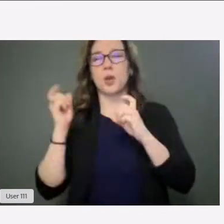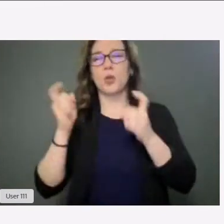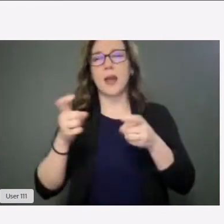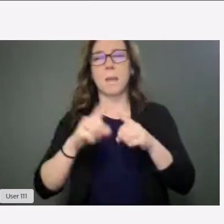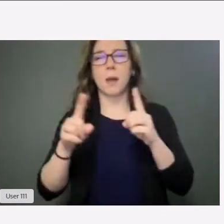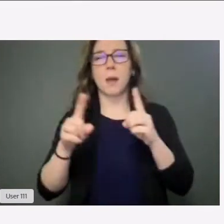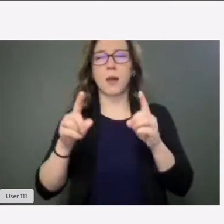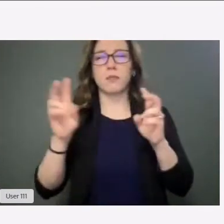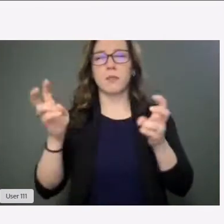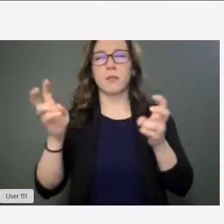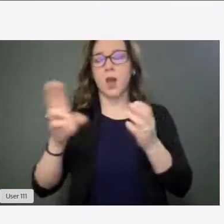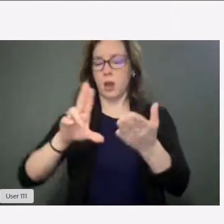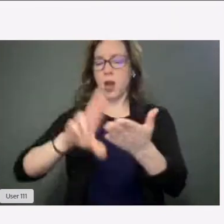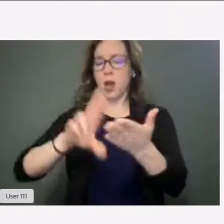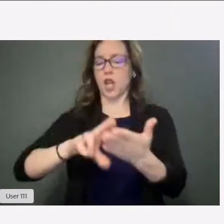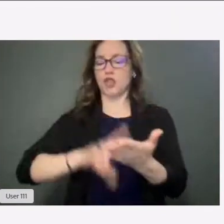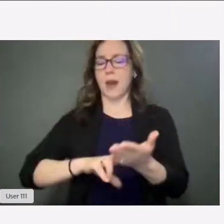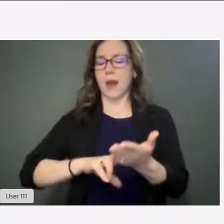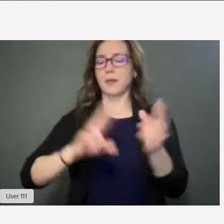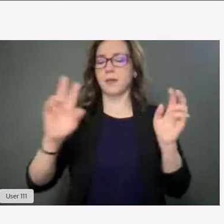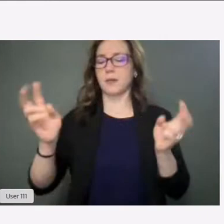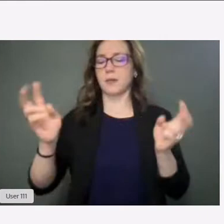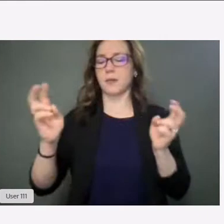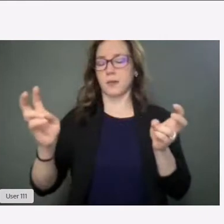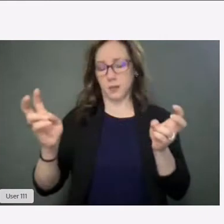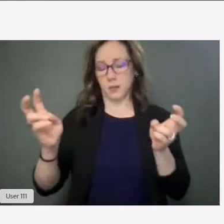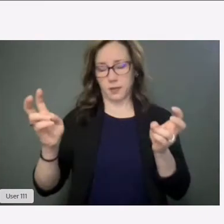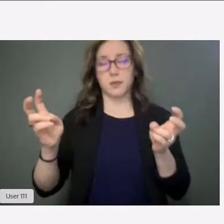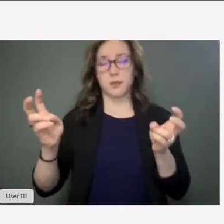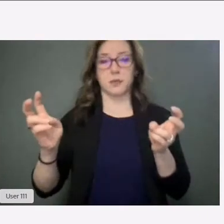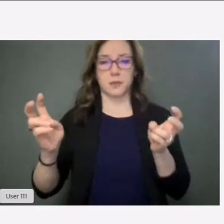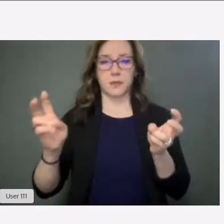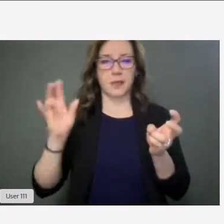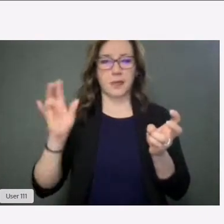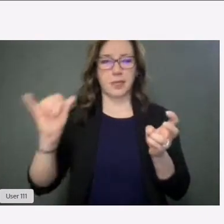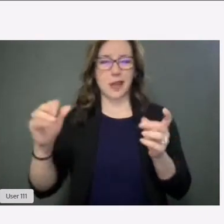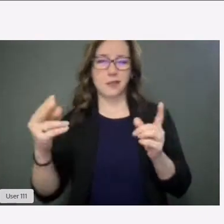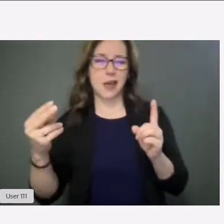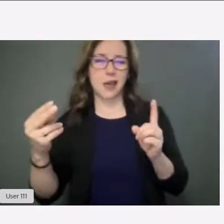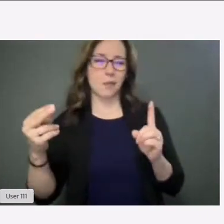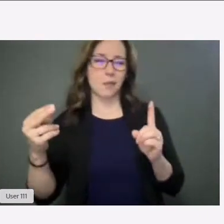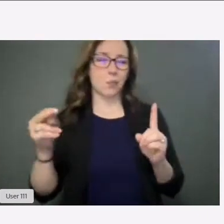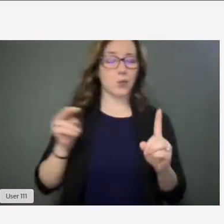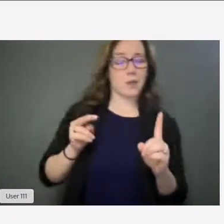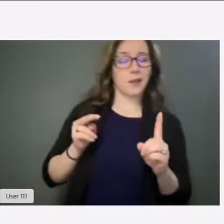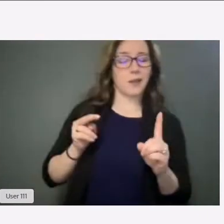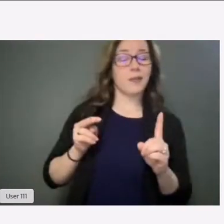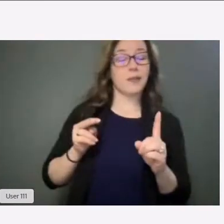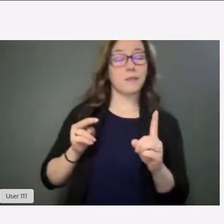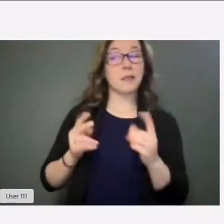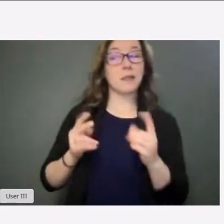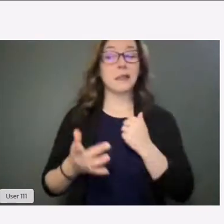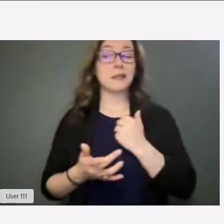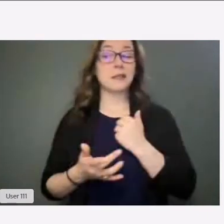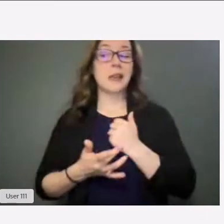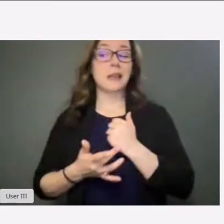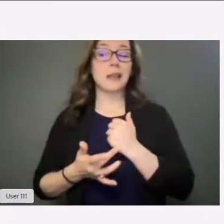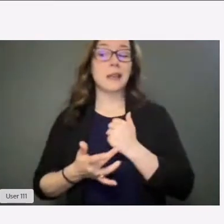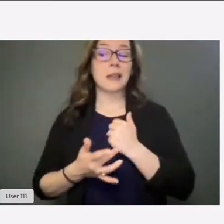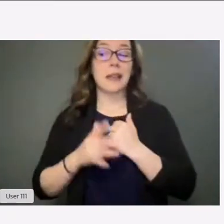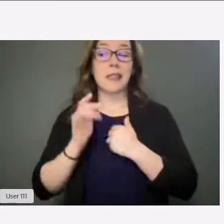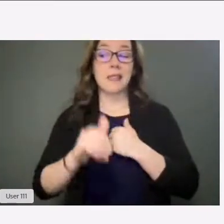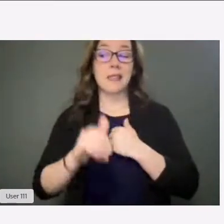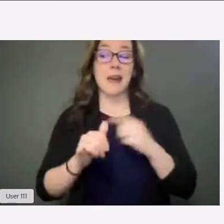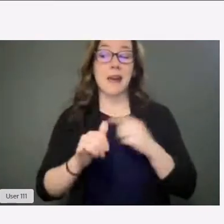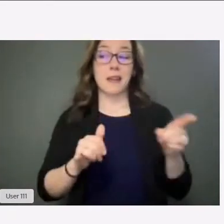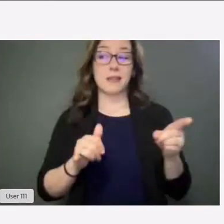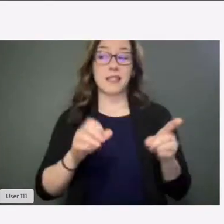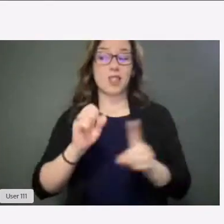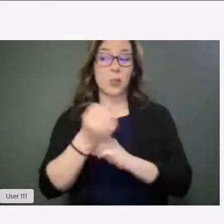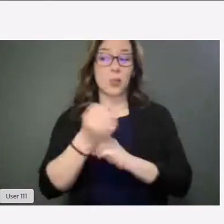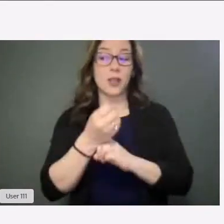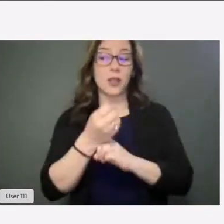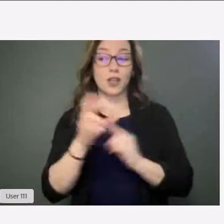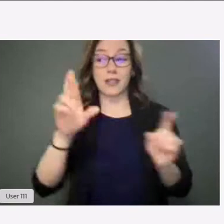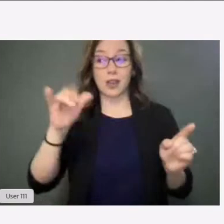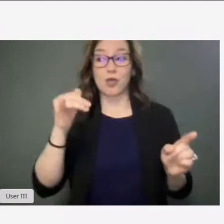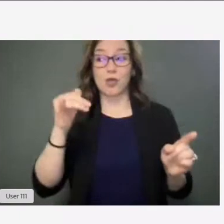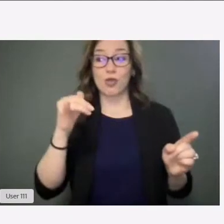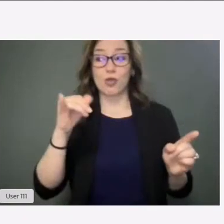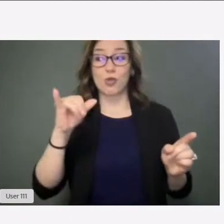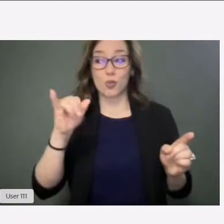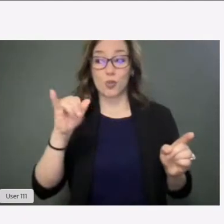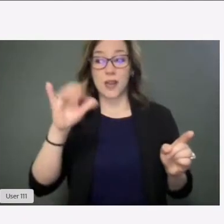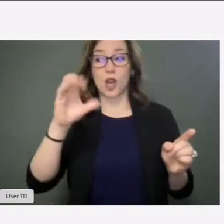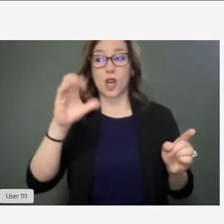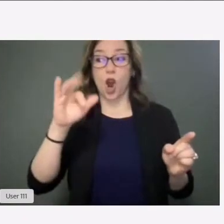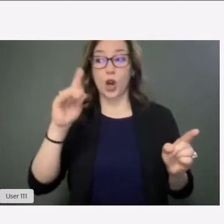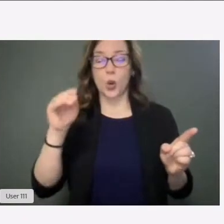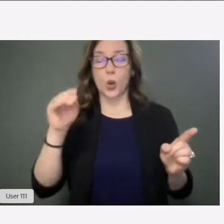contract. Right. And so that would be that angle there. Mm-hmm. So technically, Ginny, in a case like Ricardo's, in theory, you've seen this happen in other